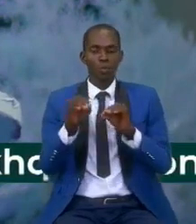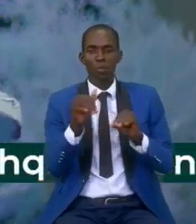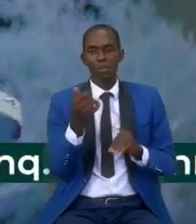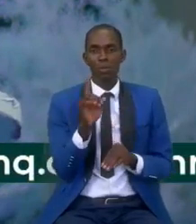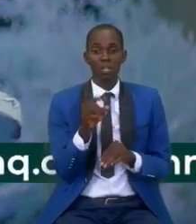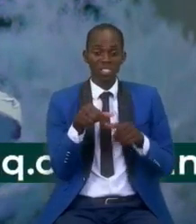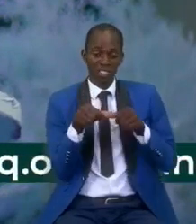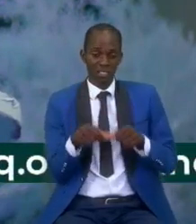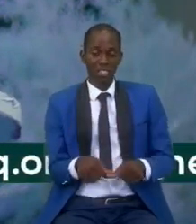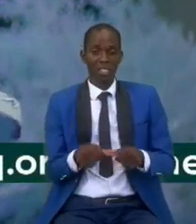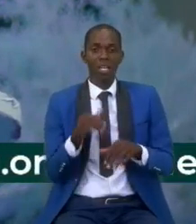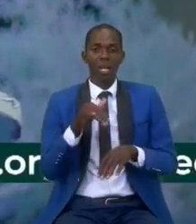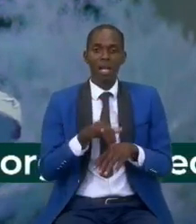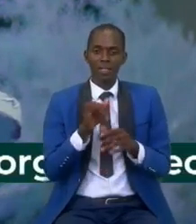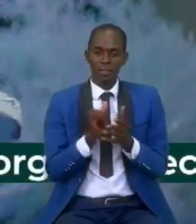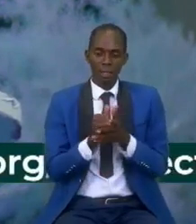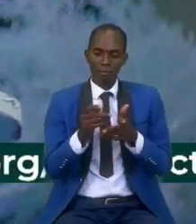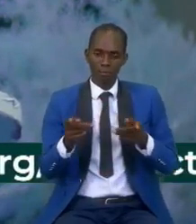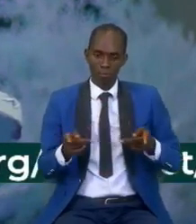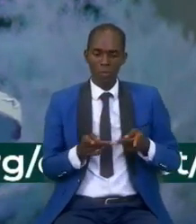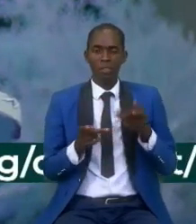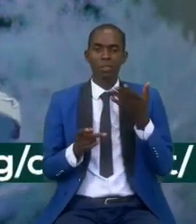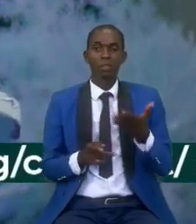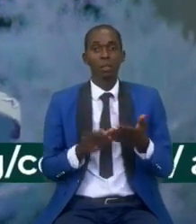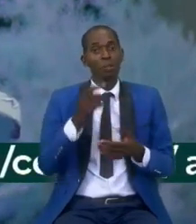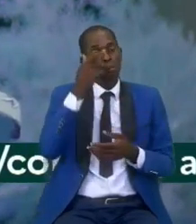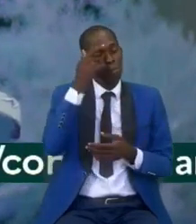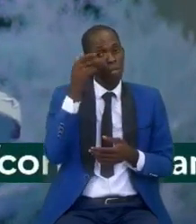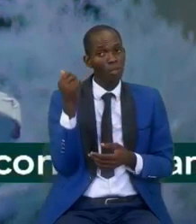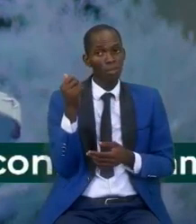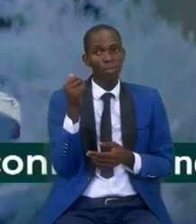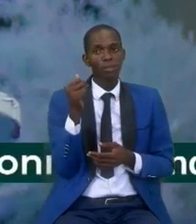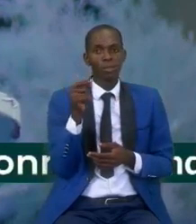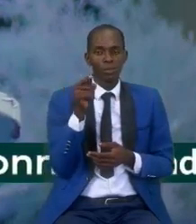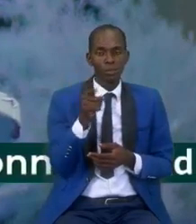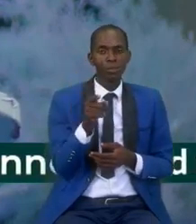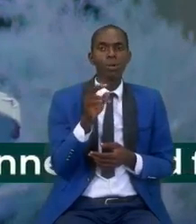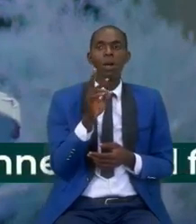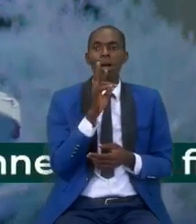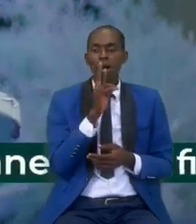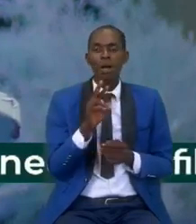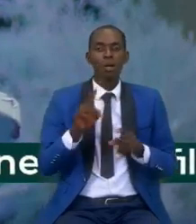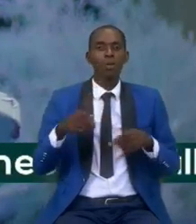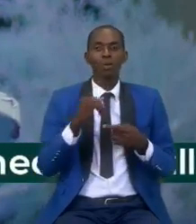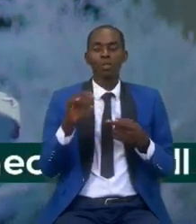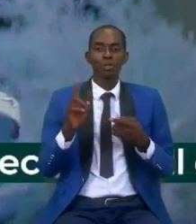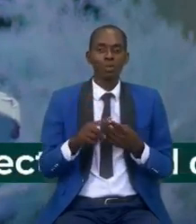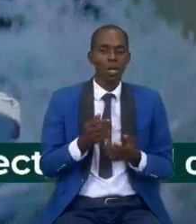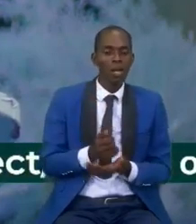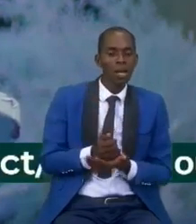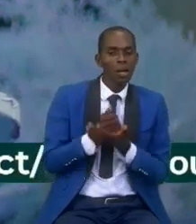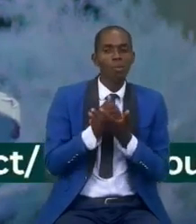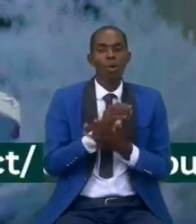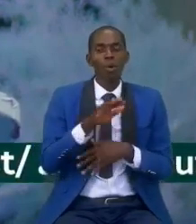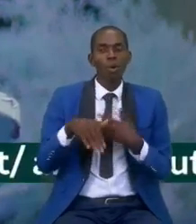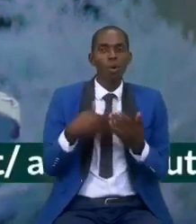because you are going to help those who are there, the lame. As